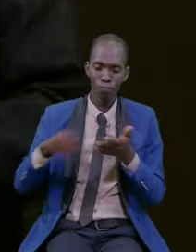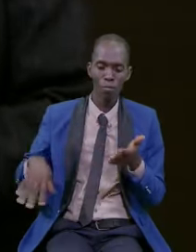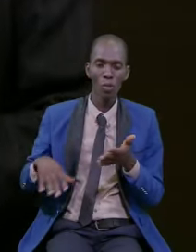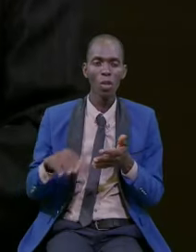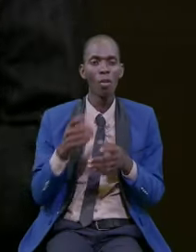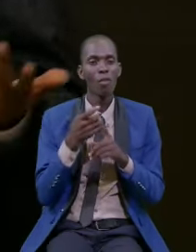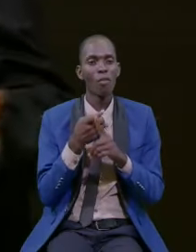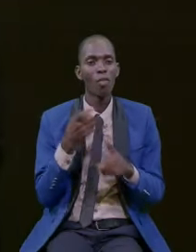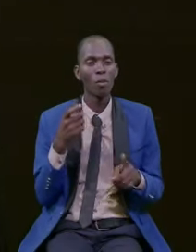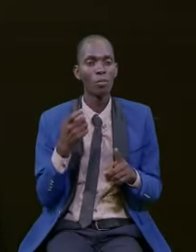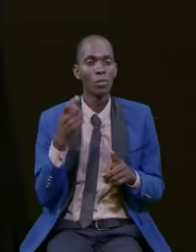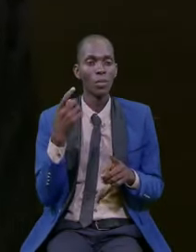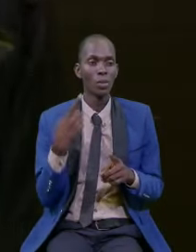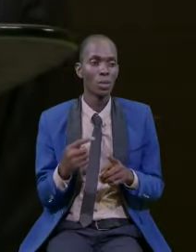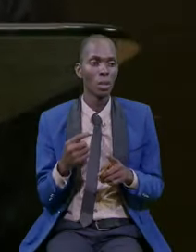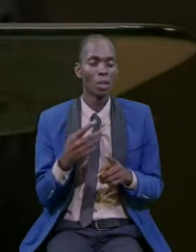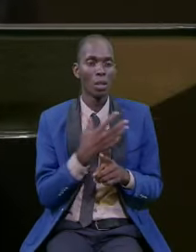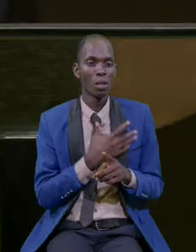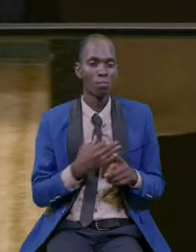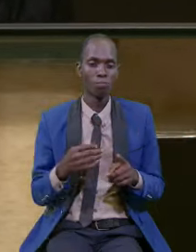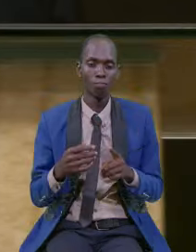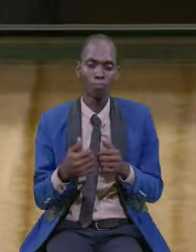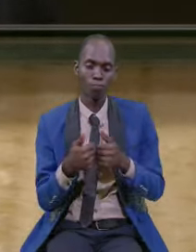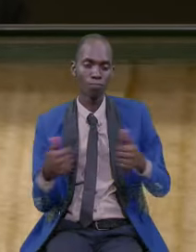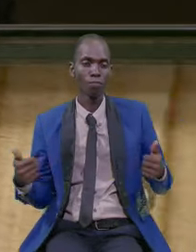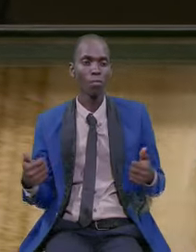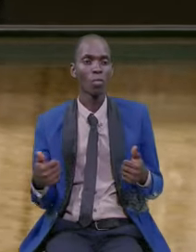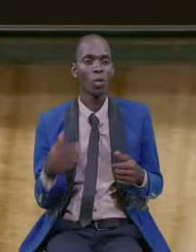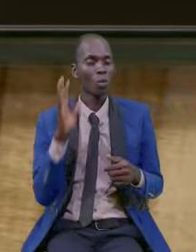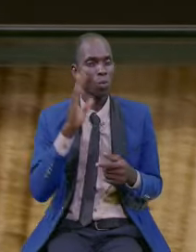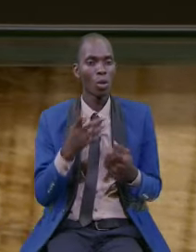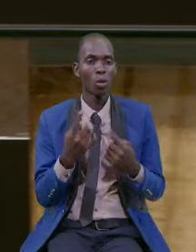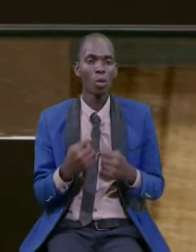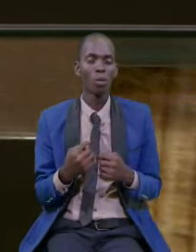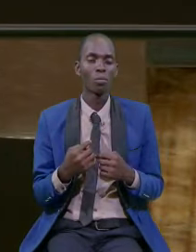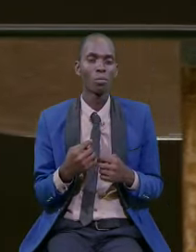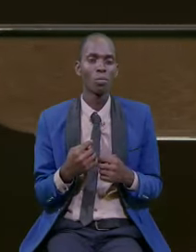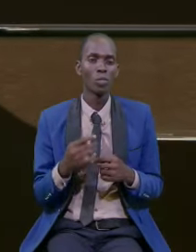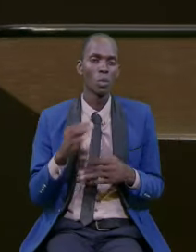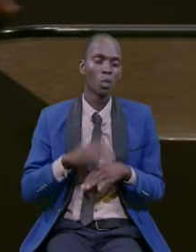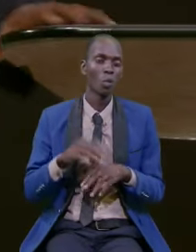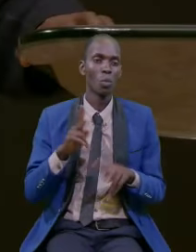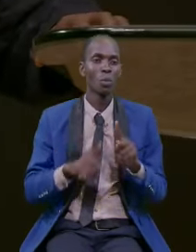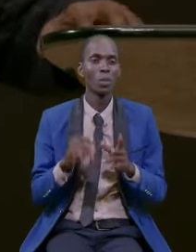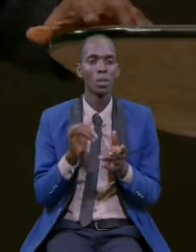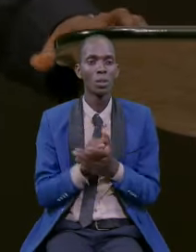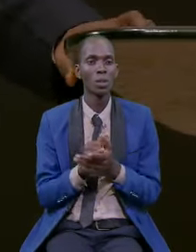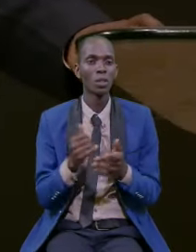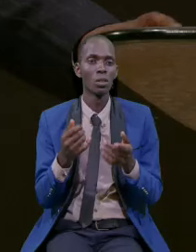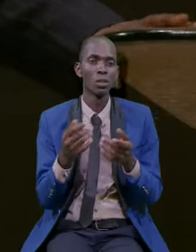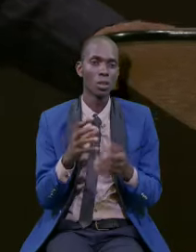come. Exemption will come from those who receive grace. It tells